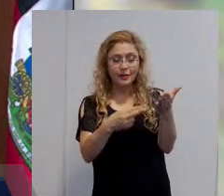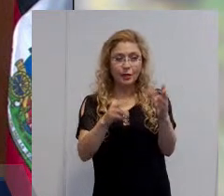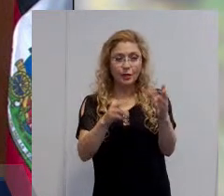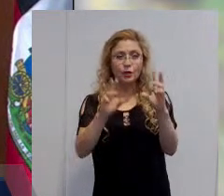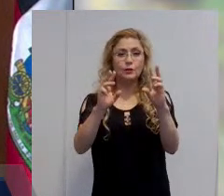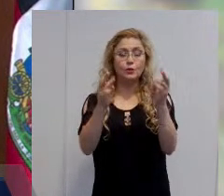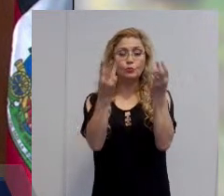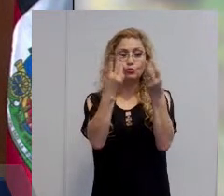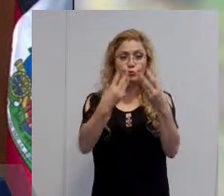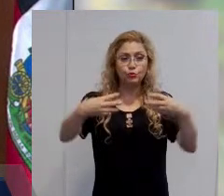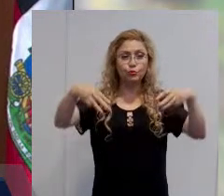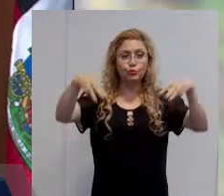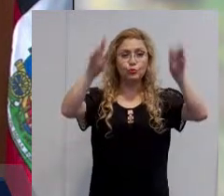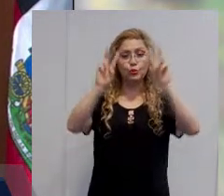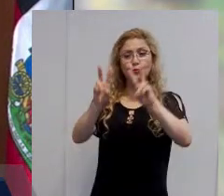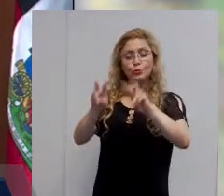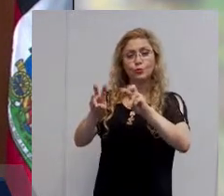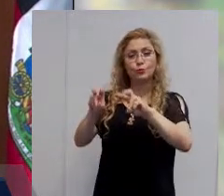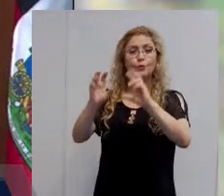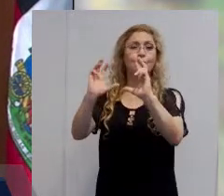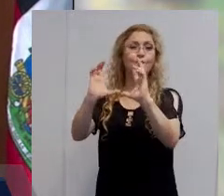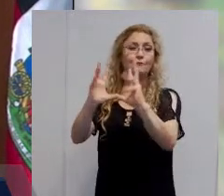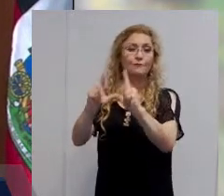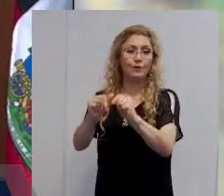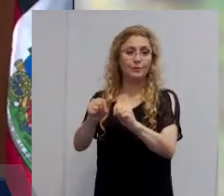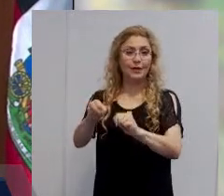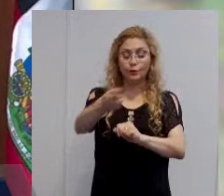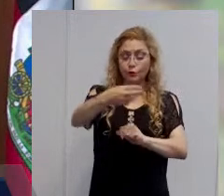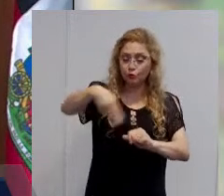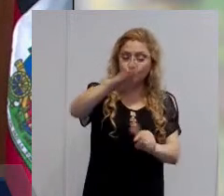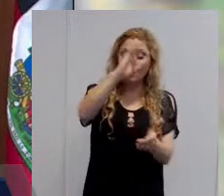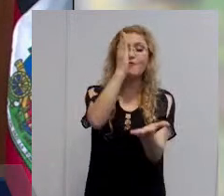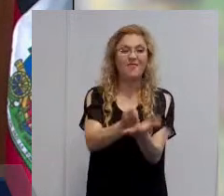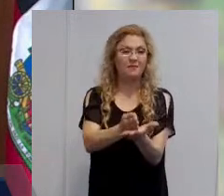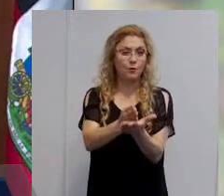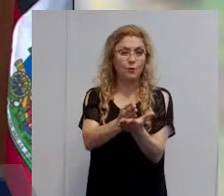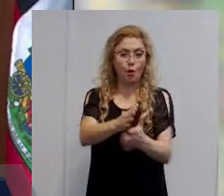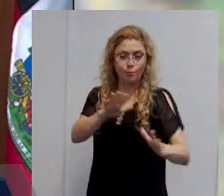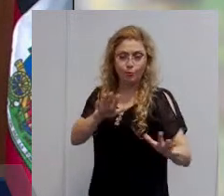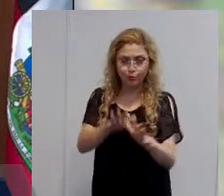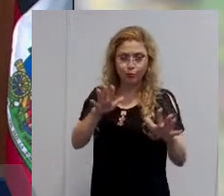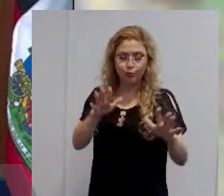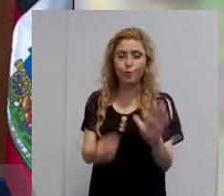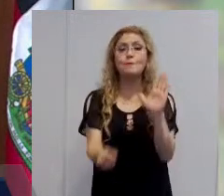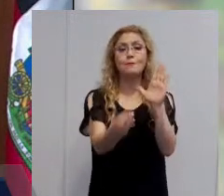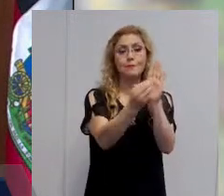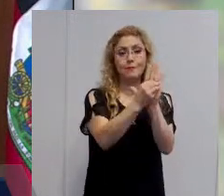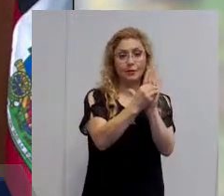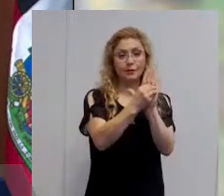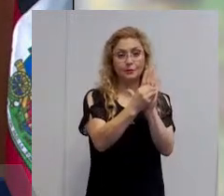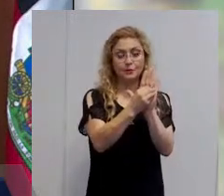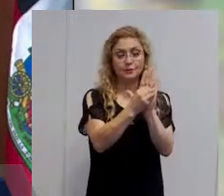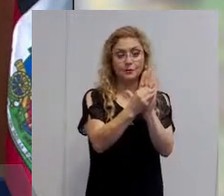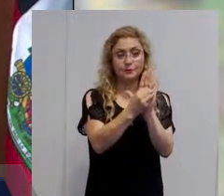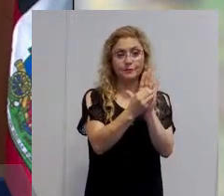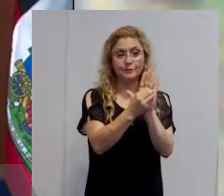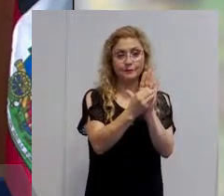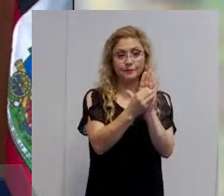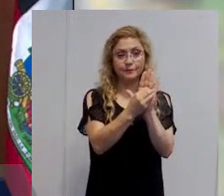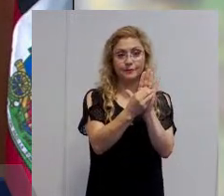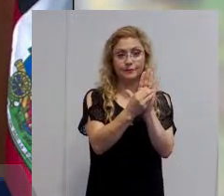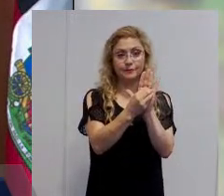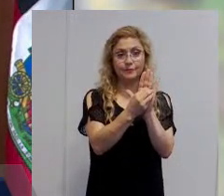the UN decade for family farming. We must be proactive in the implementation of this